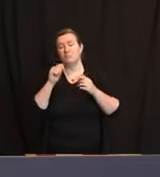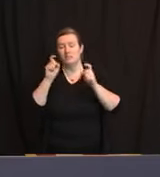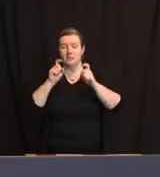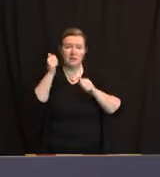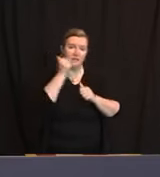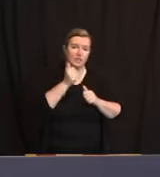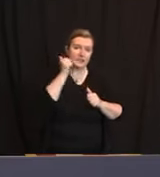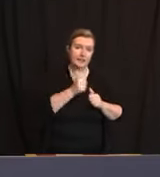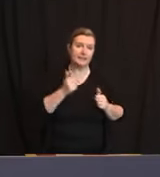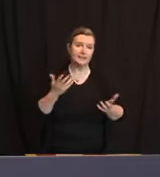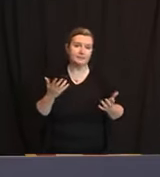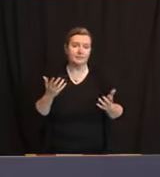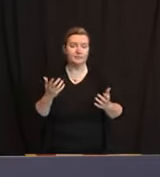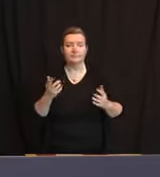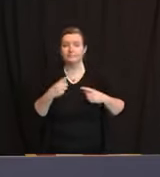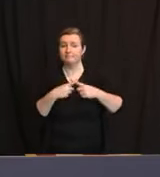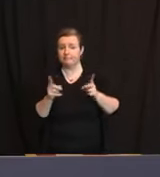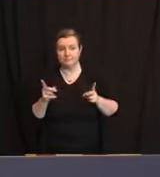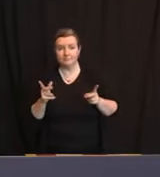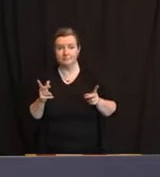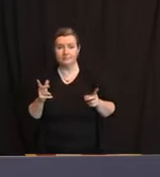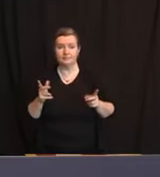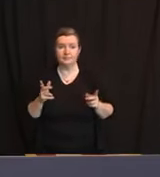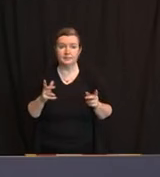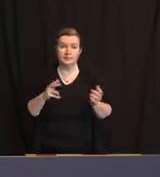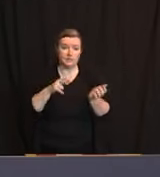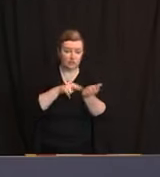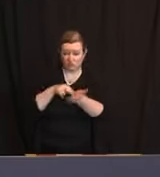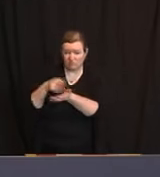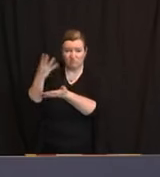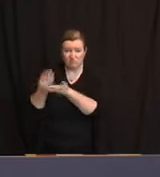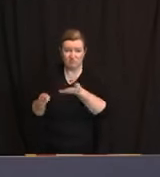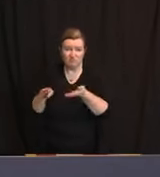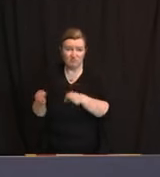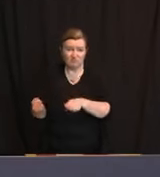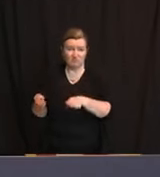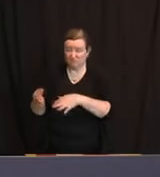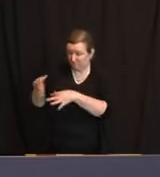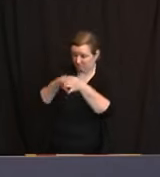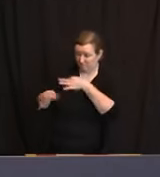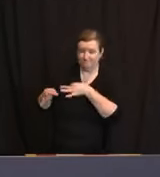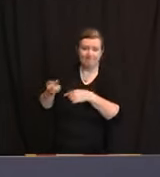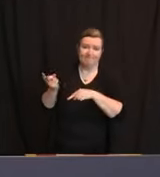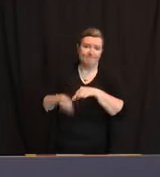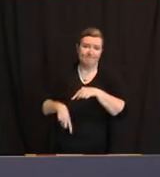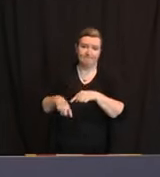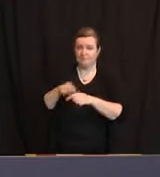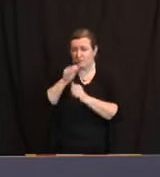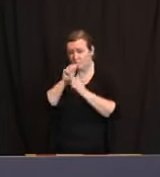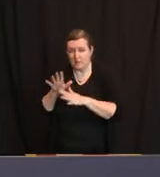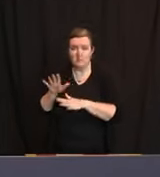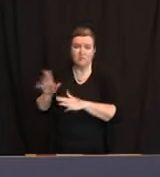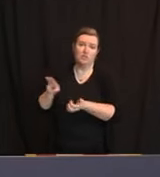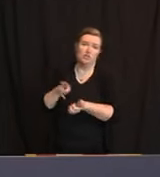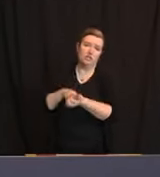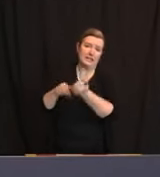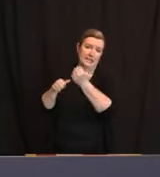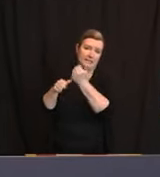compensate for any loss of life. And so bless the nurses' aid. I don't have any insight on the particulars